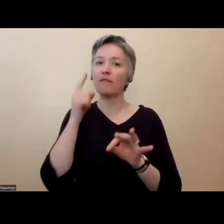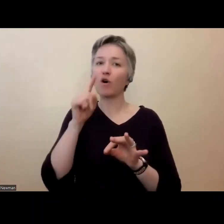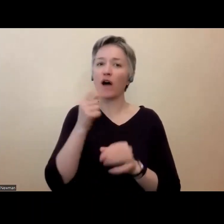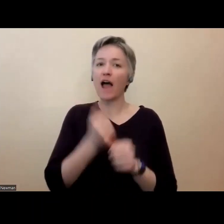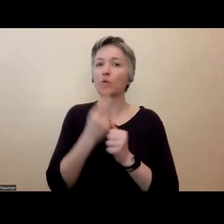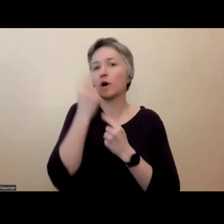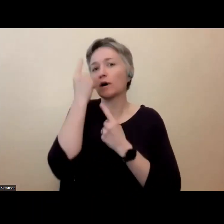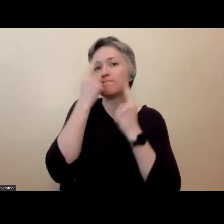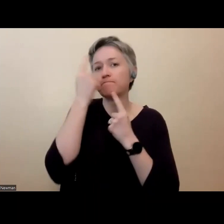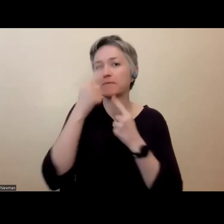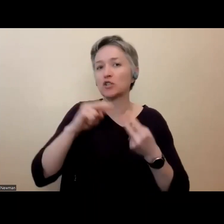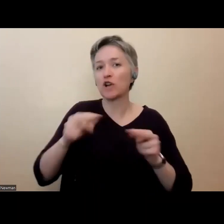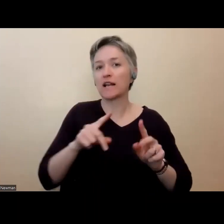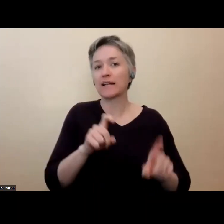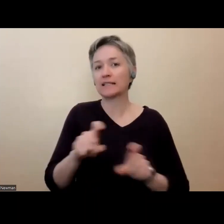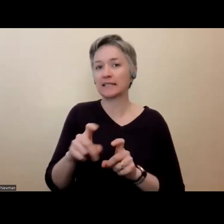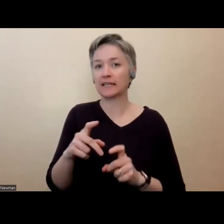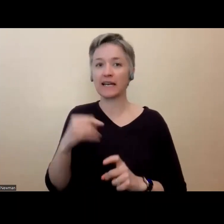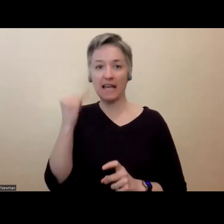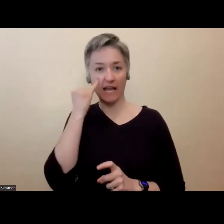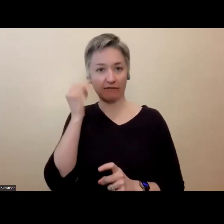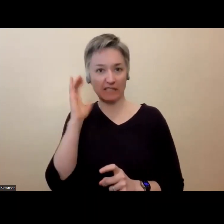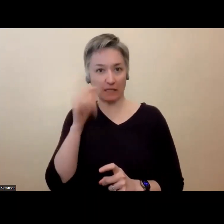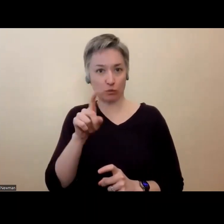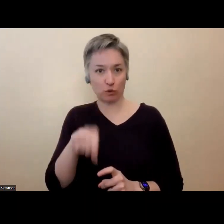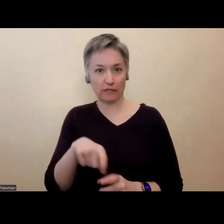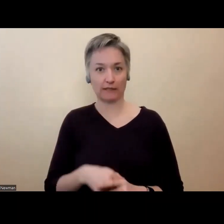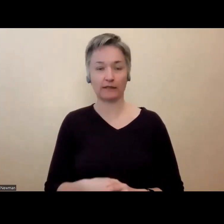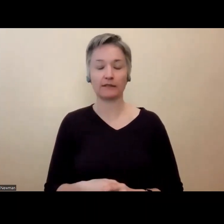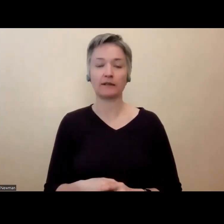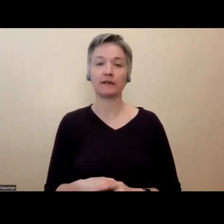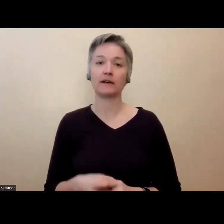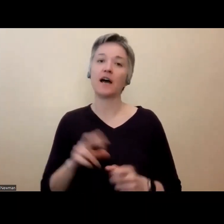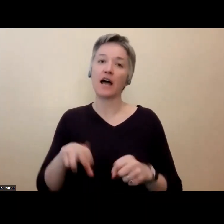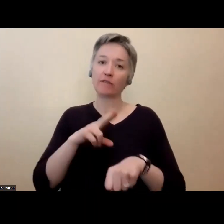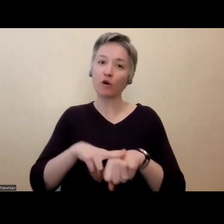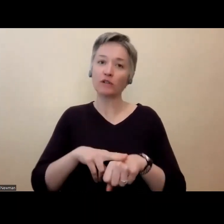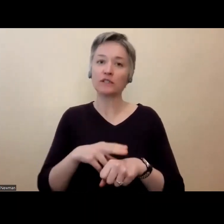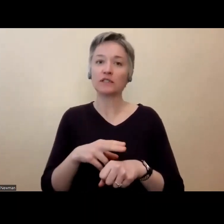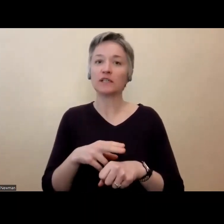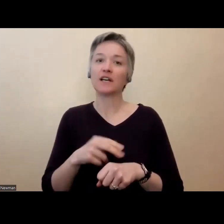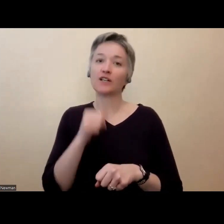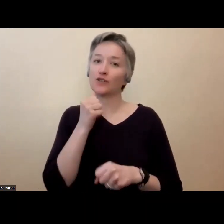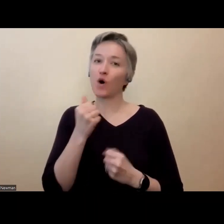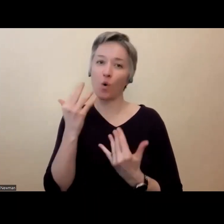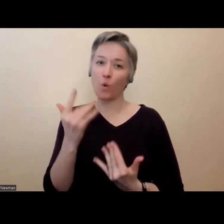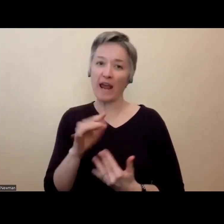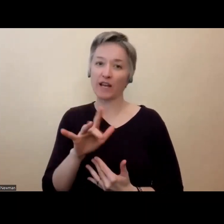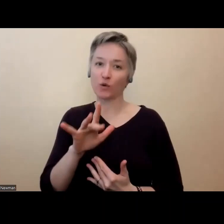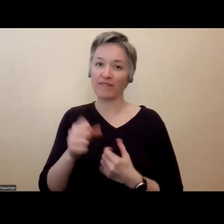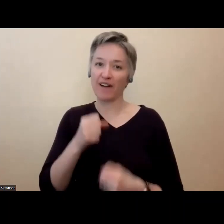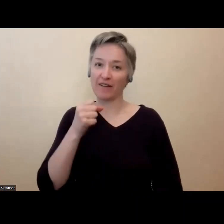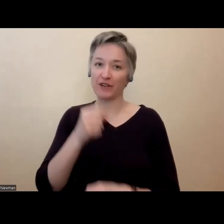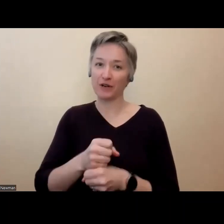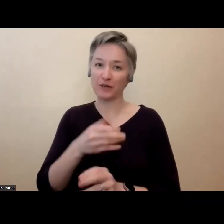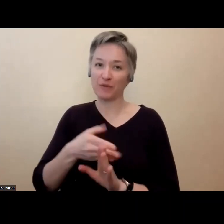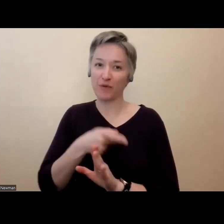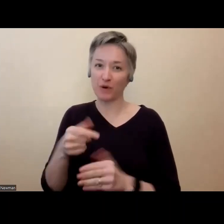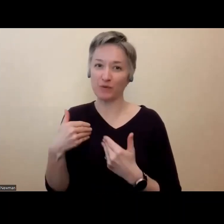have indicators that it's needed. And of course, everyone shouldn't wait 25 years till they get a colonoscopy.